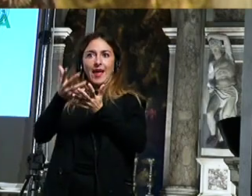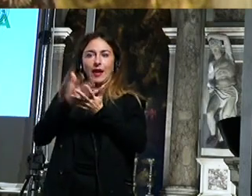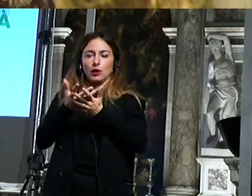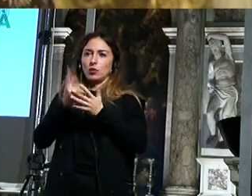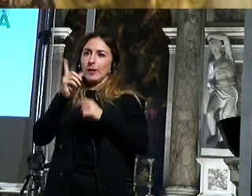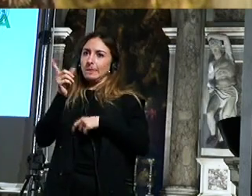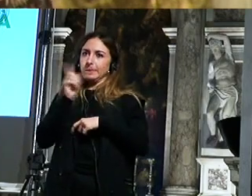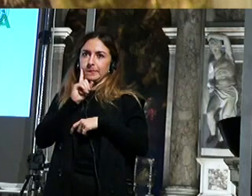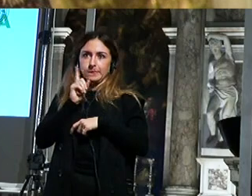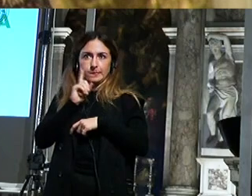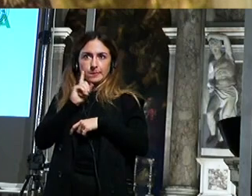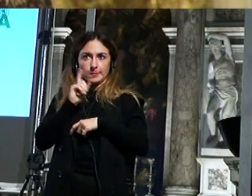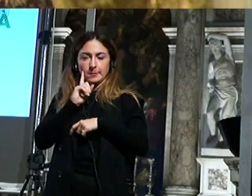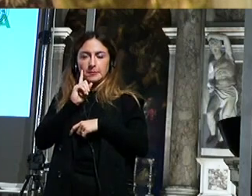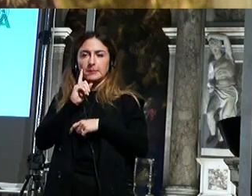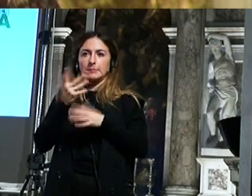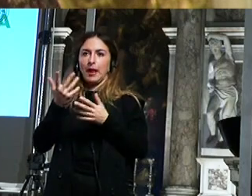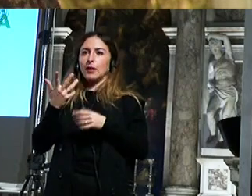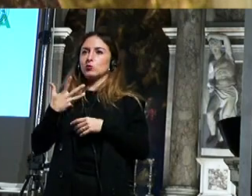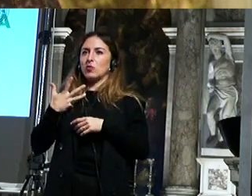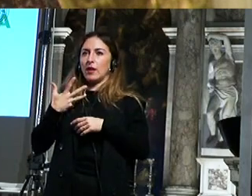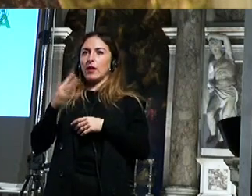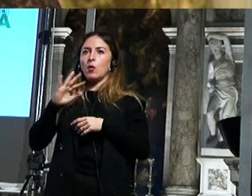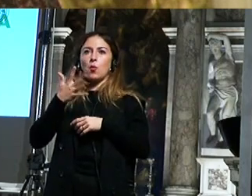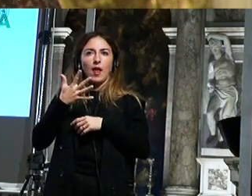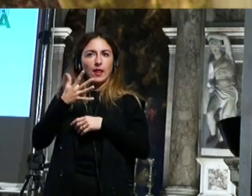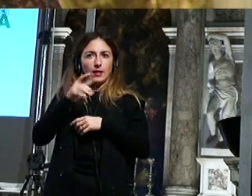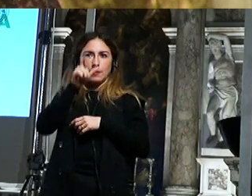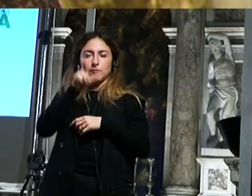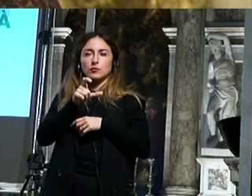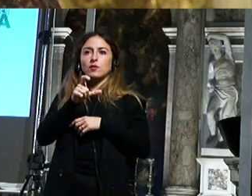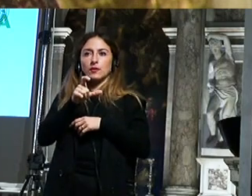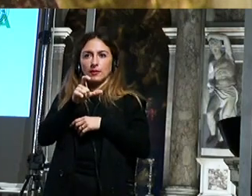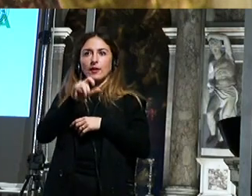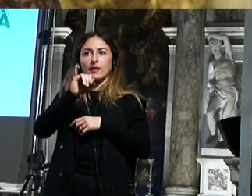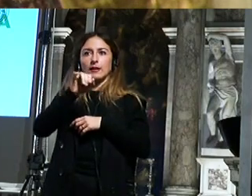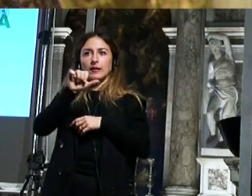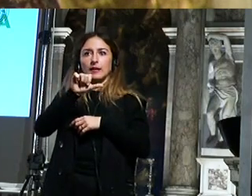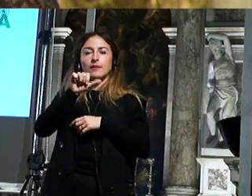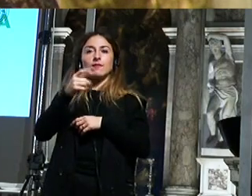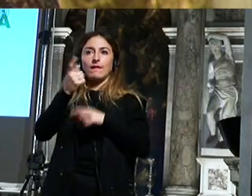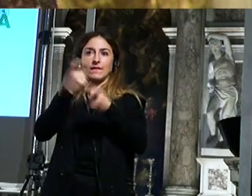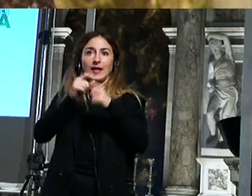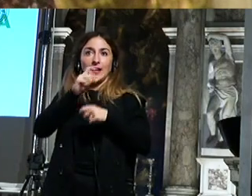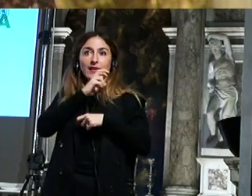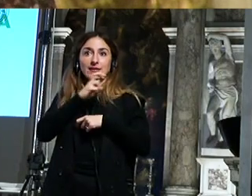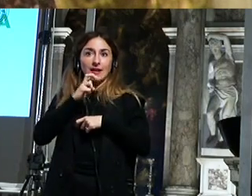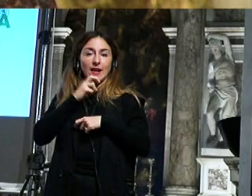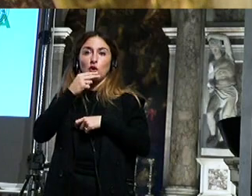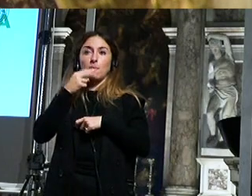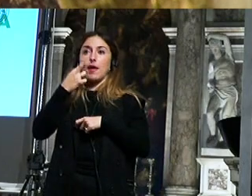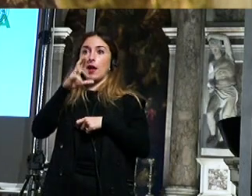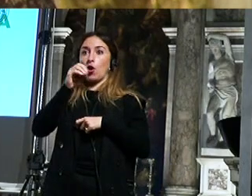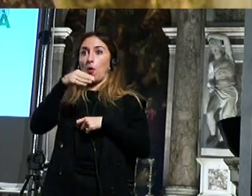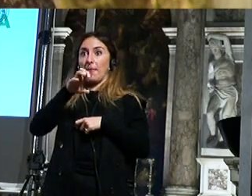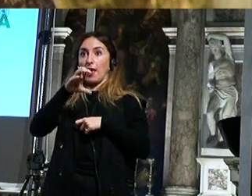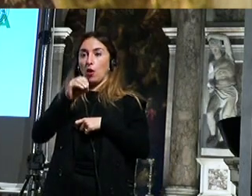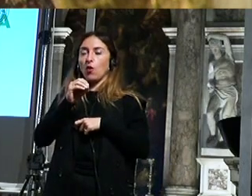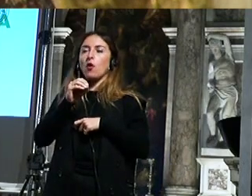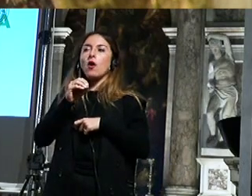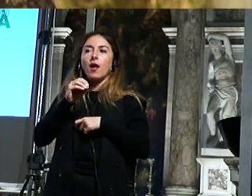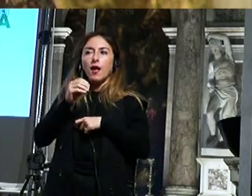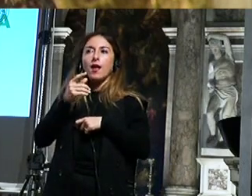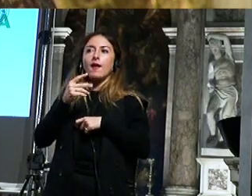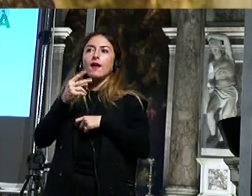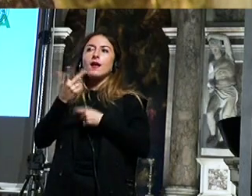friend Romy, who's this Israeli actress. And I'll just say one more thing about this story. So it sat for a long